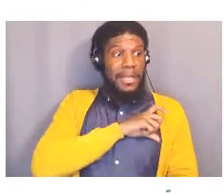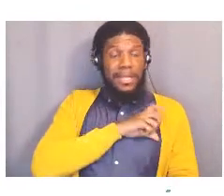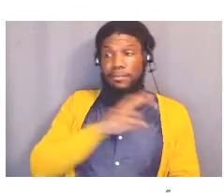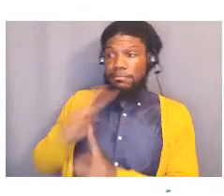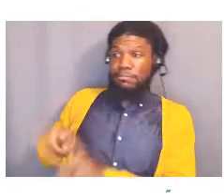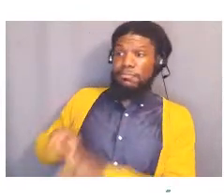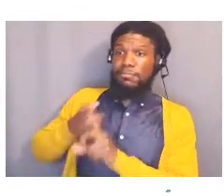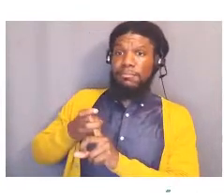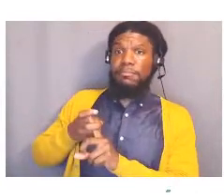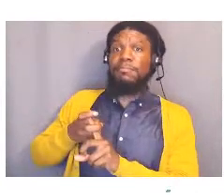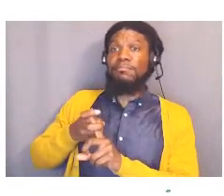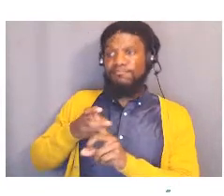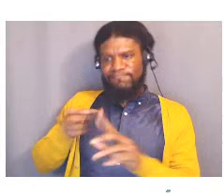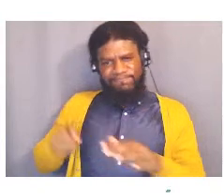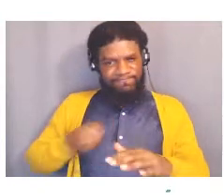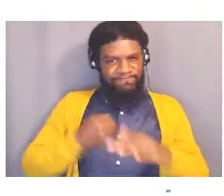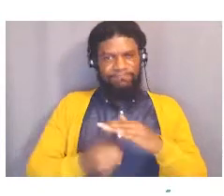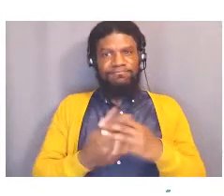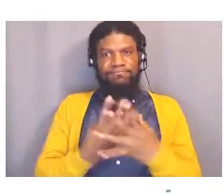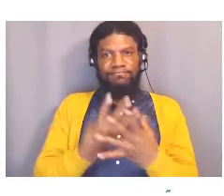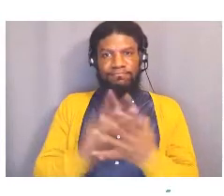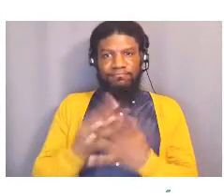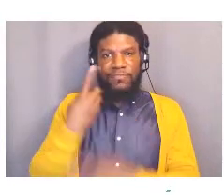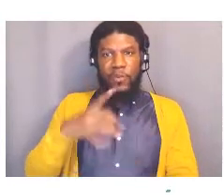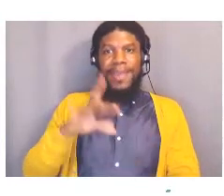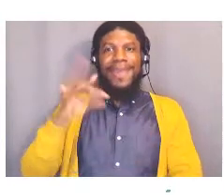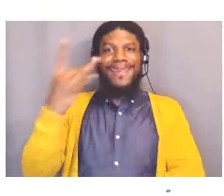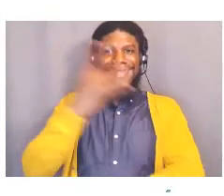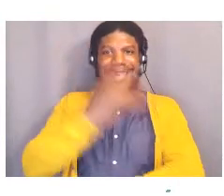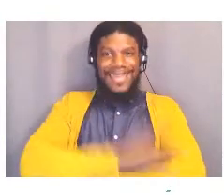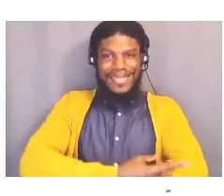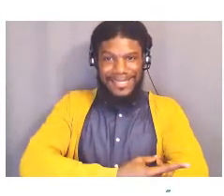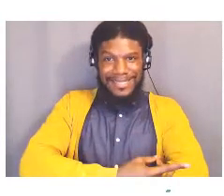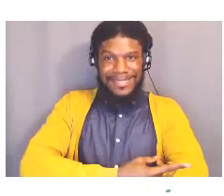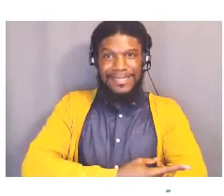her for 8 days.